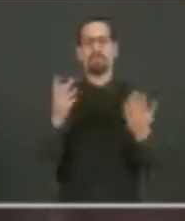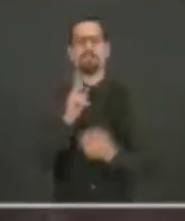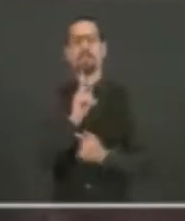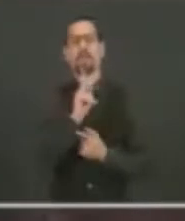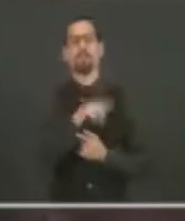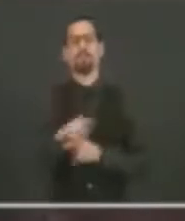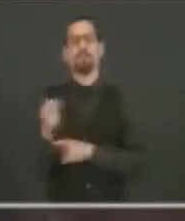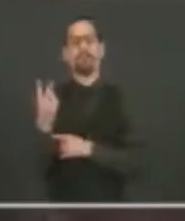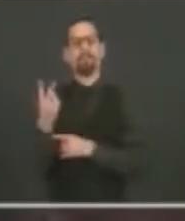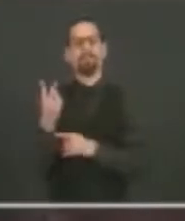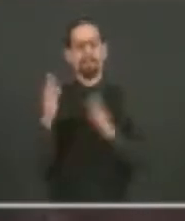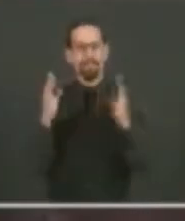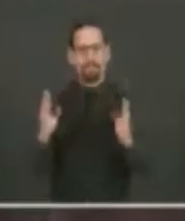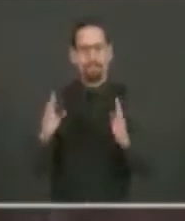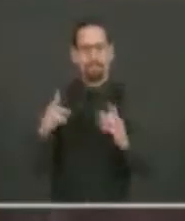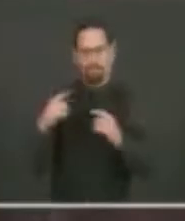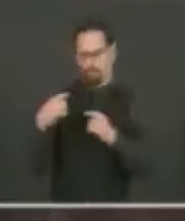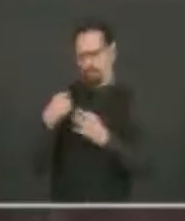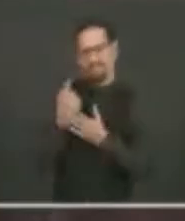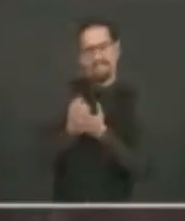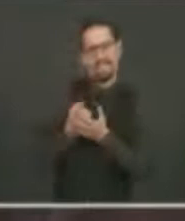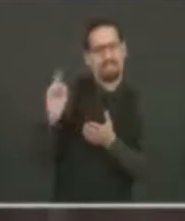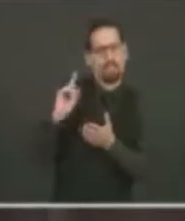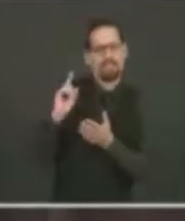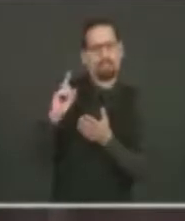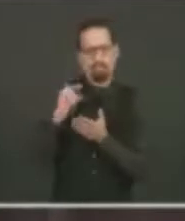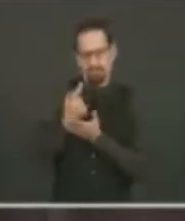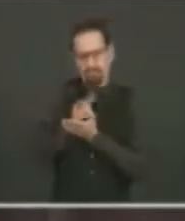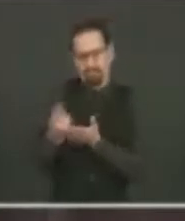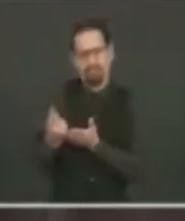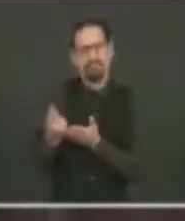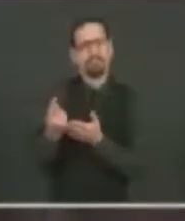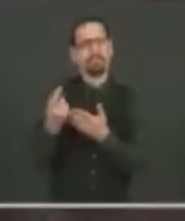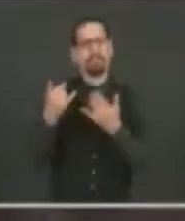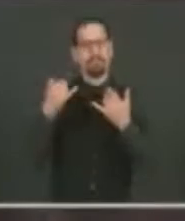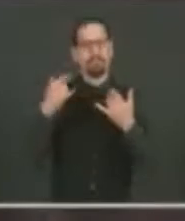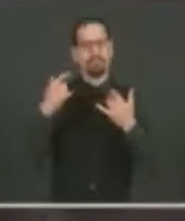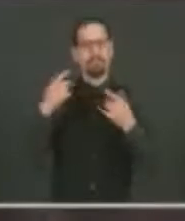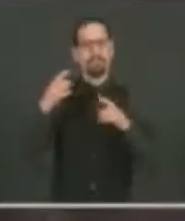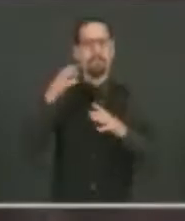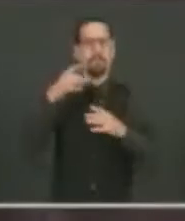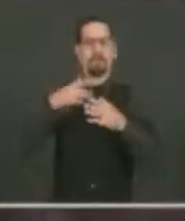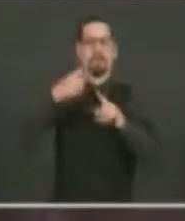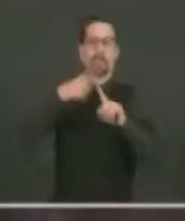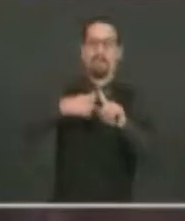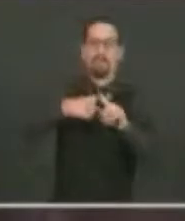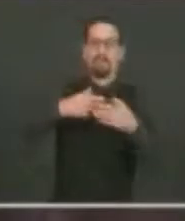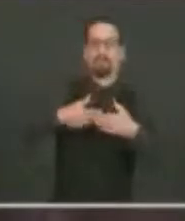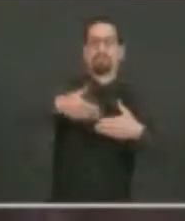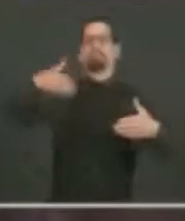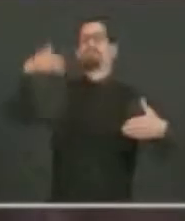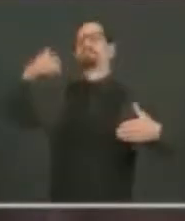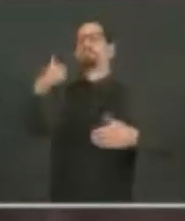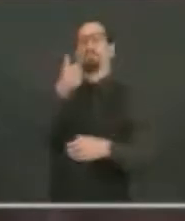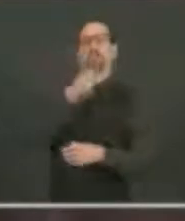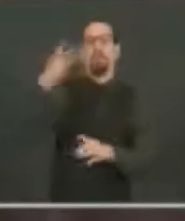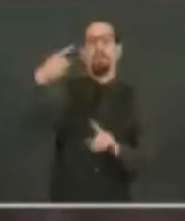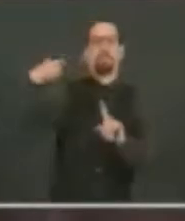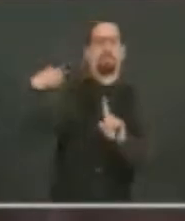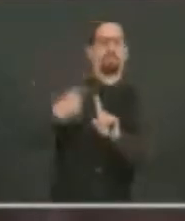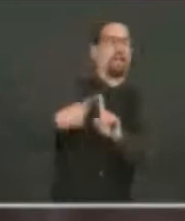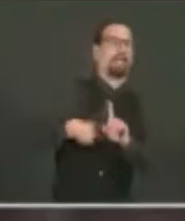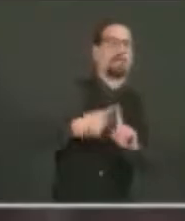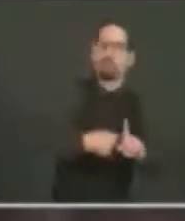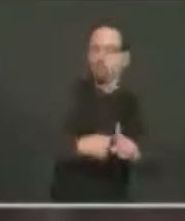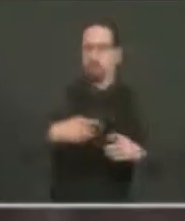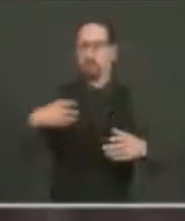us over the last week and over the last several weeks and months. In addition to